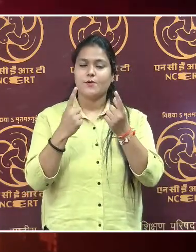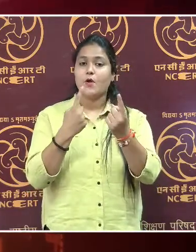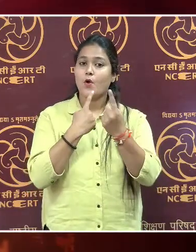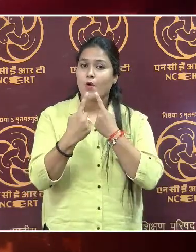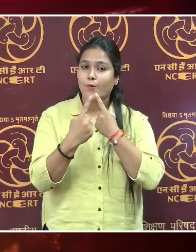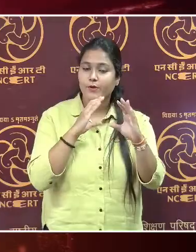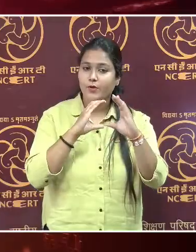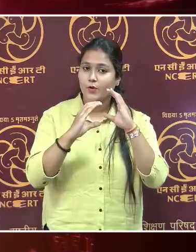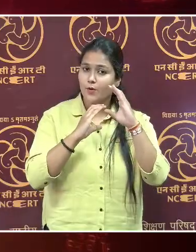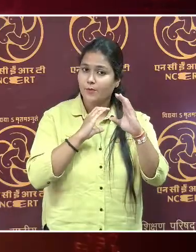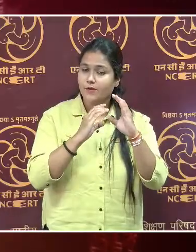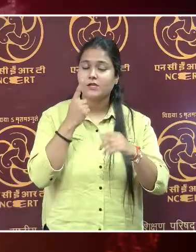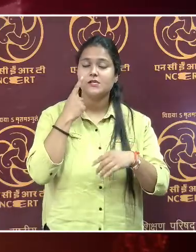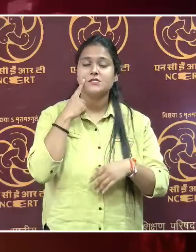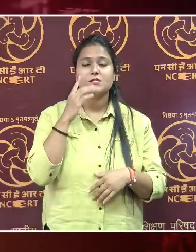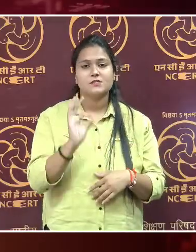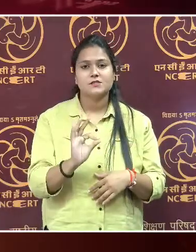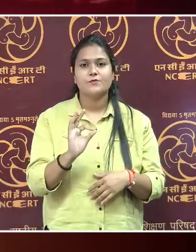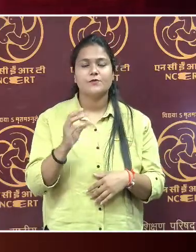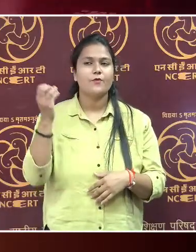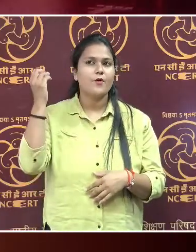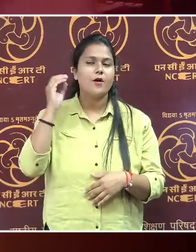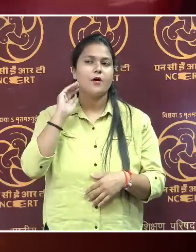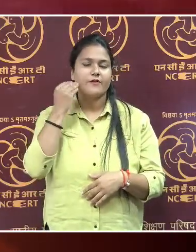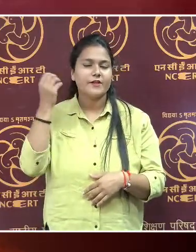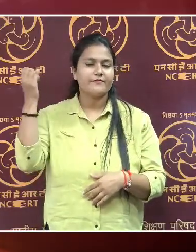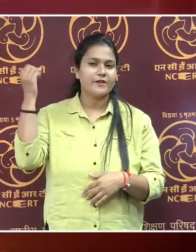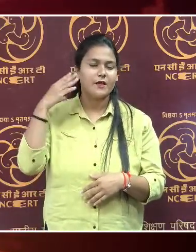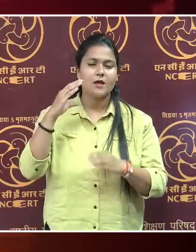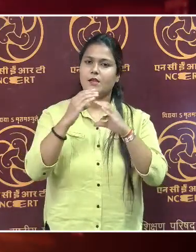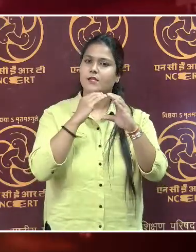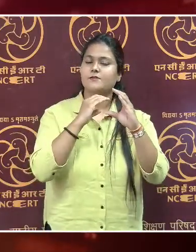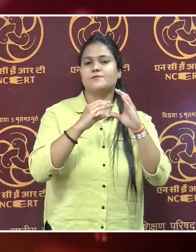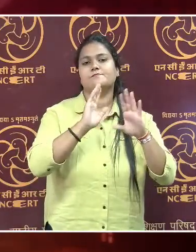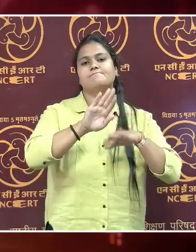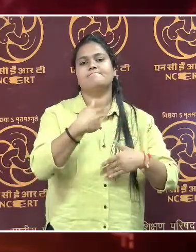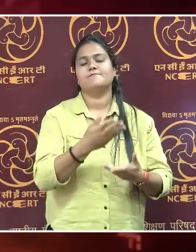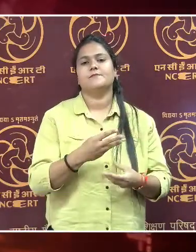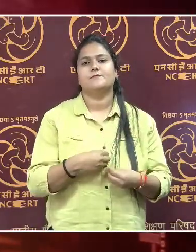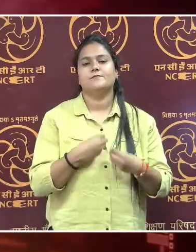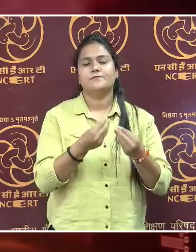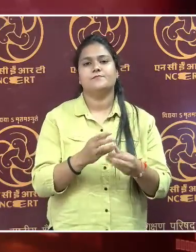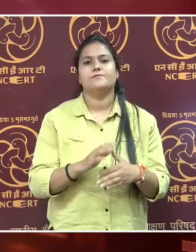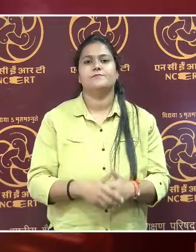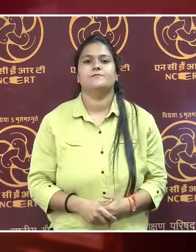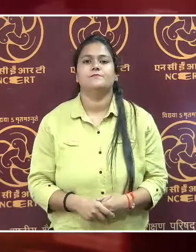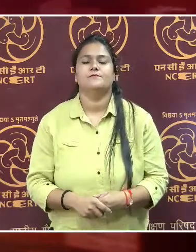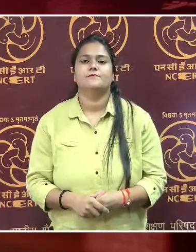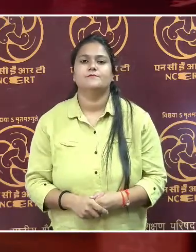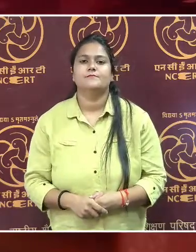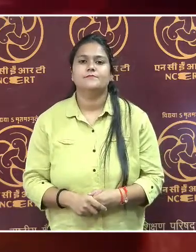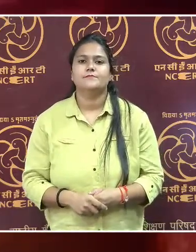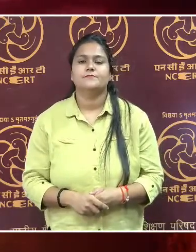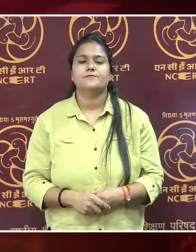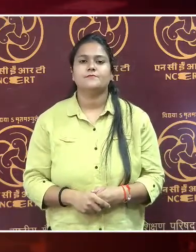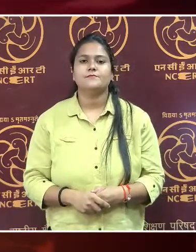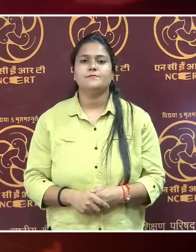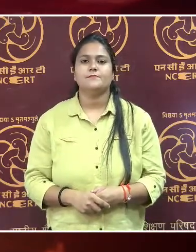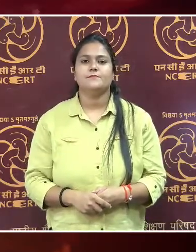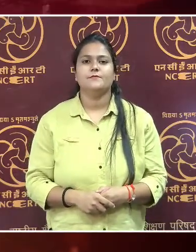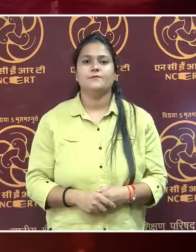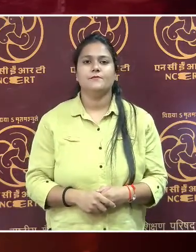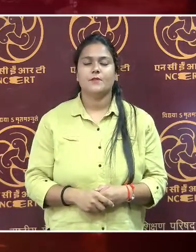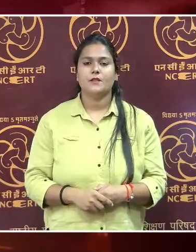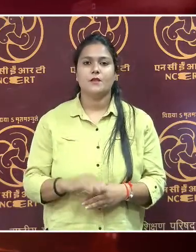through learning to hear the sounds that are there in the environment and then respond to those sounds by through our speech. So unless